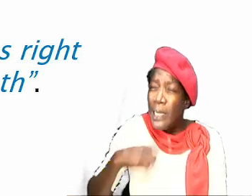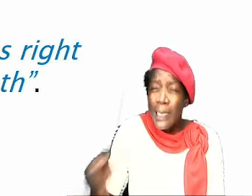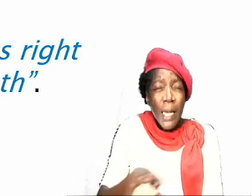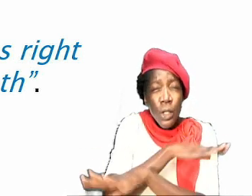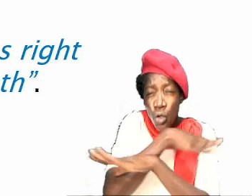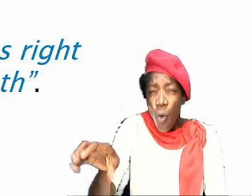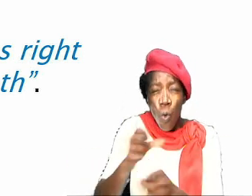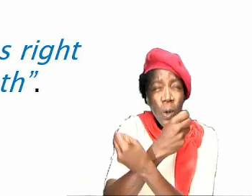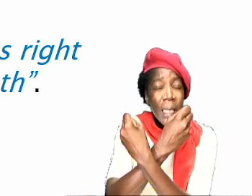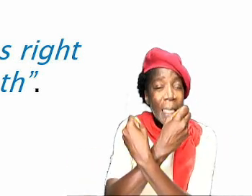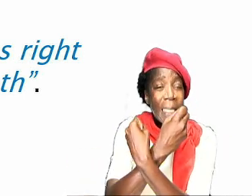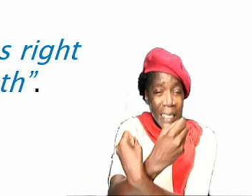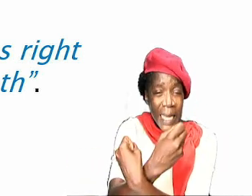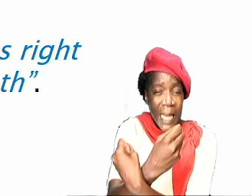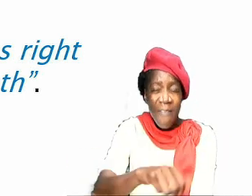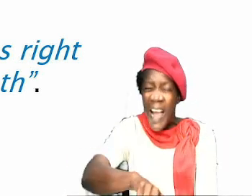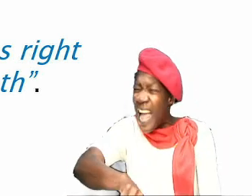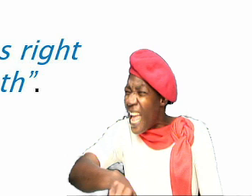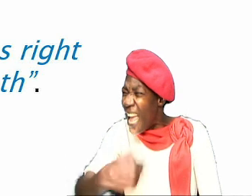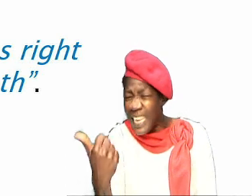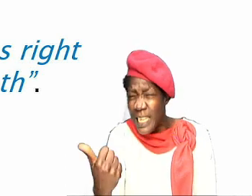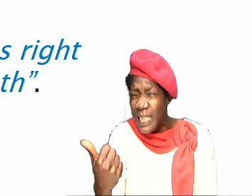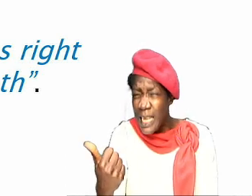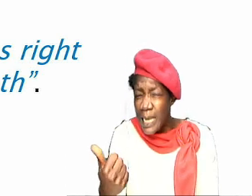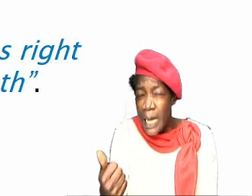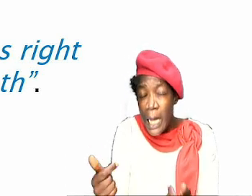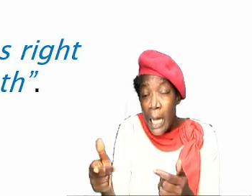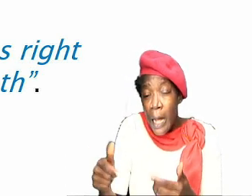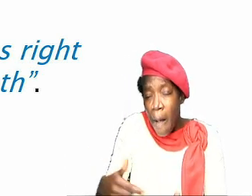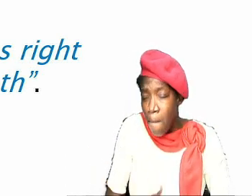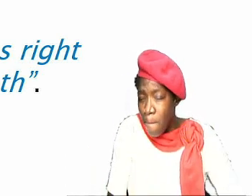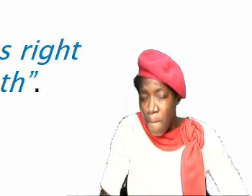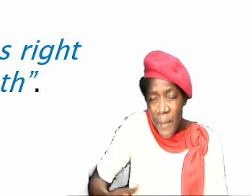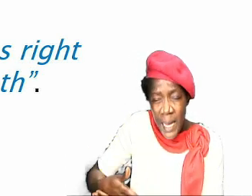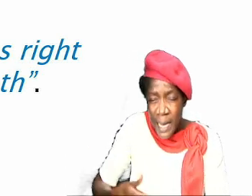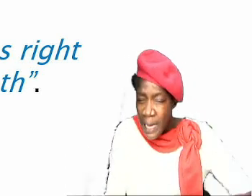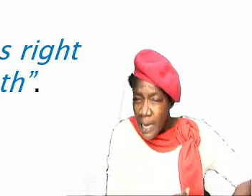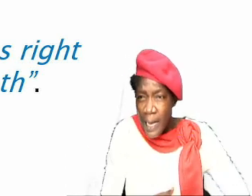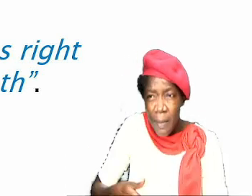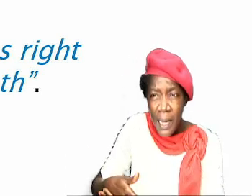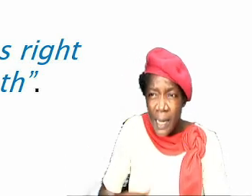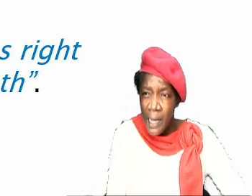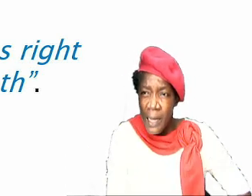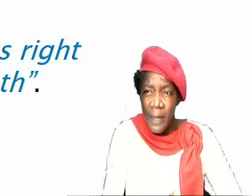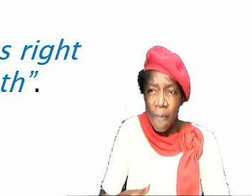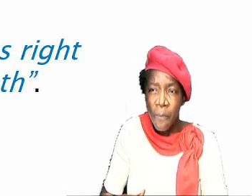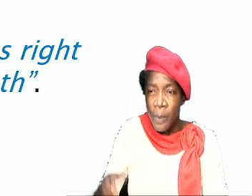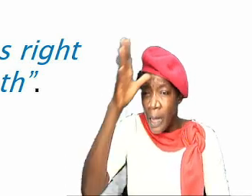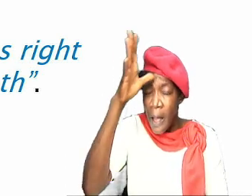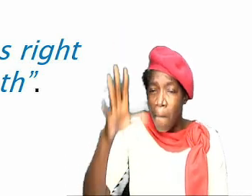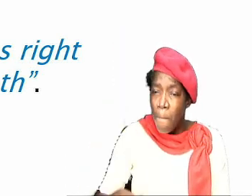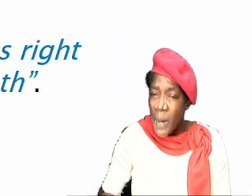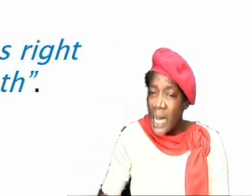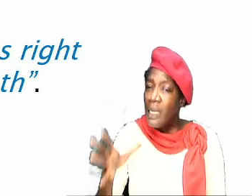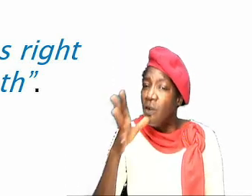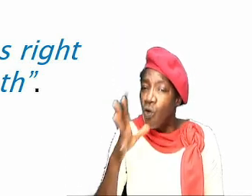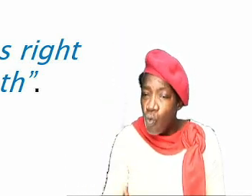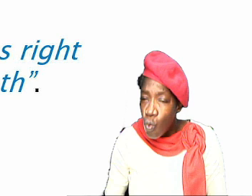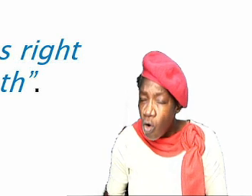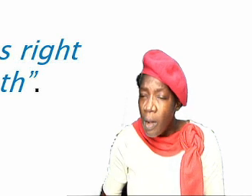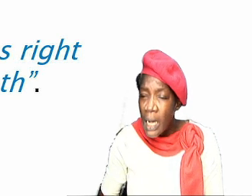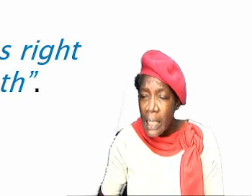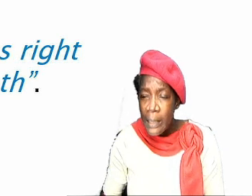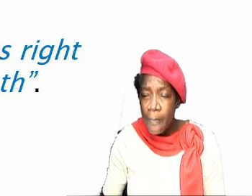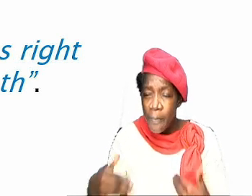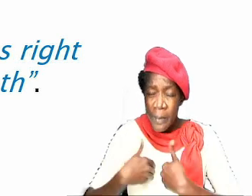said, infant, man, woman, suckling, ox, sheep,